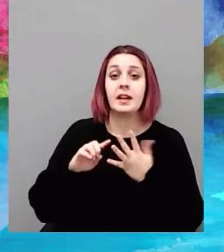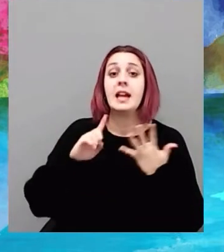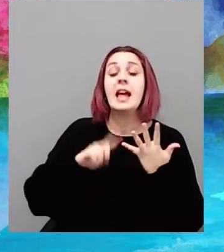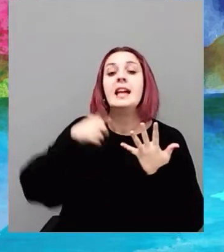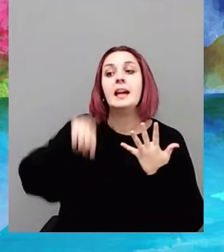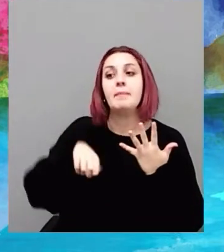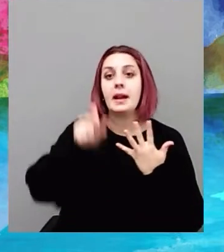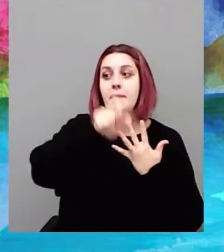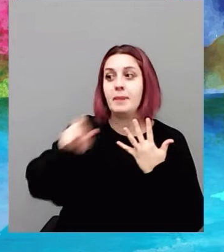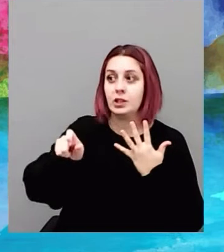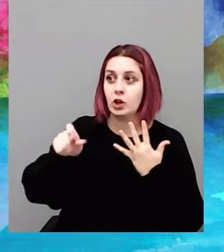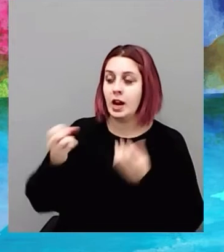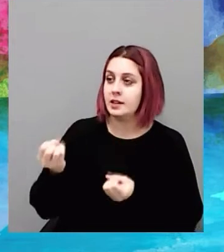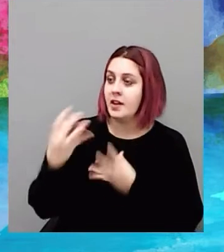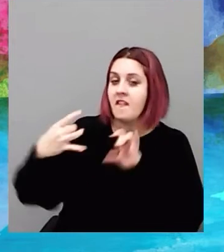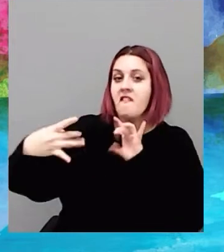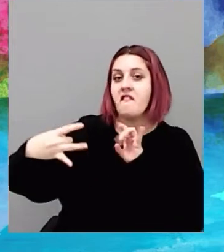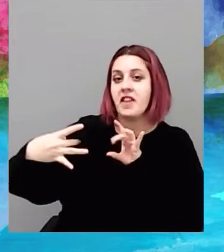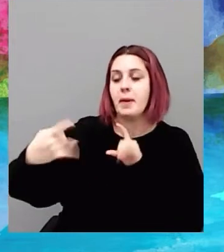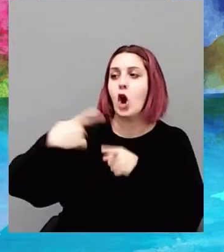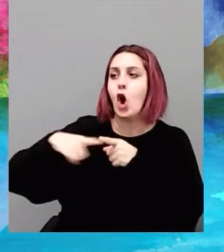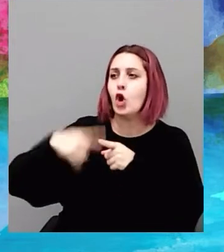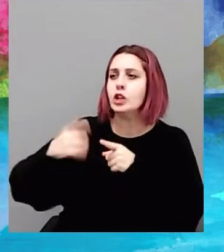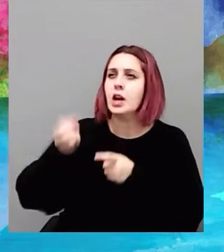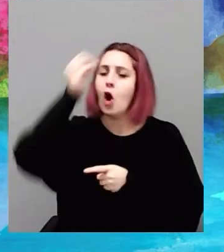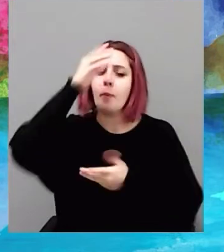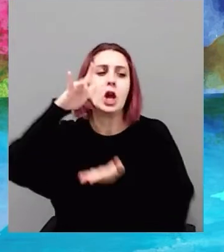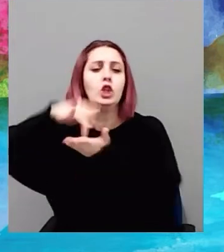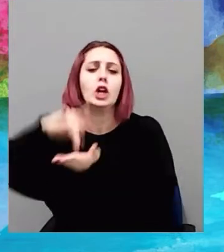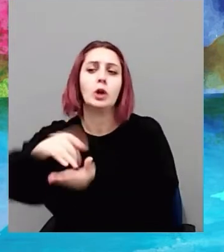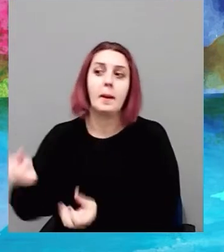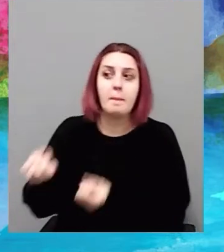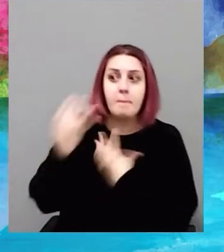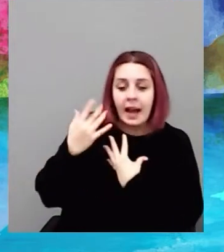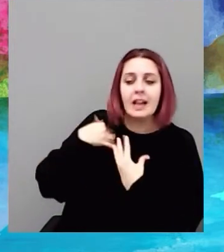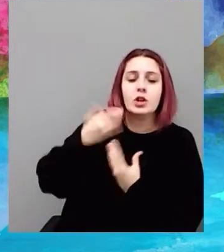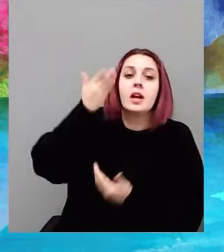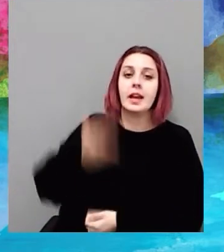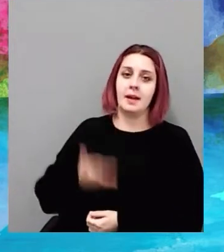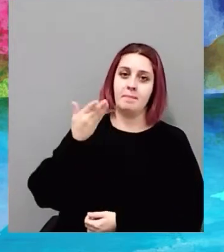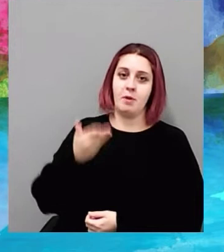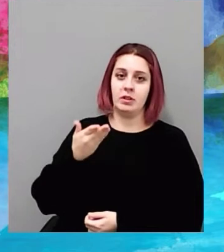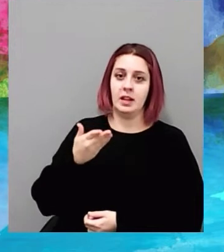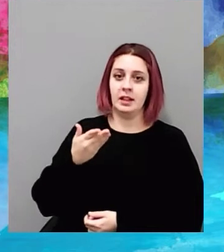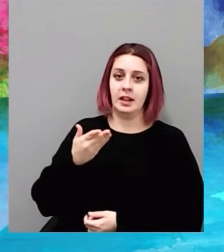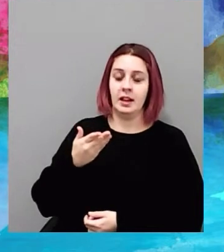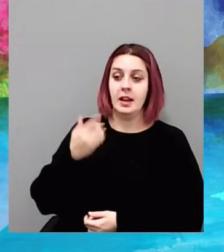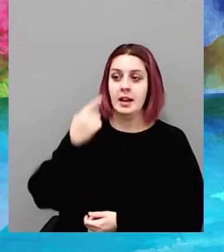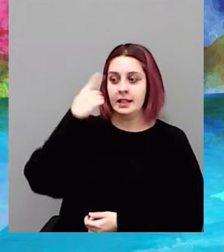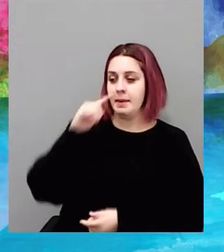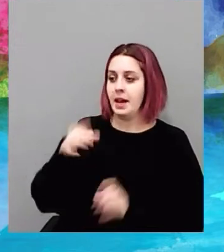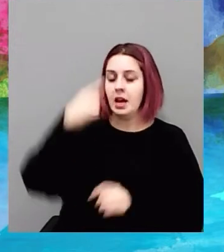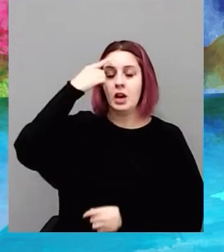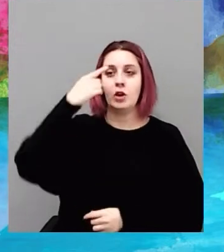municipality implements is in link with the needs of the people living there. In fact, it's a